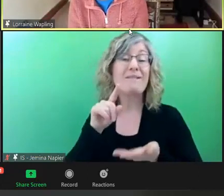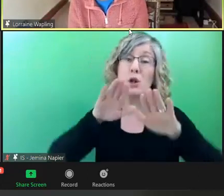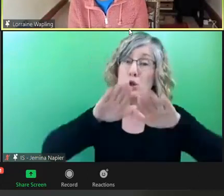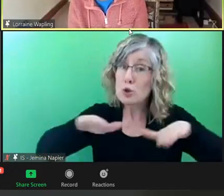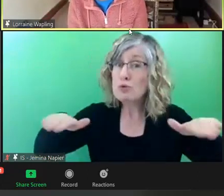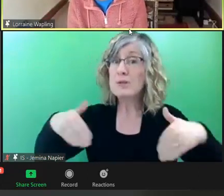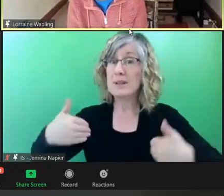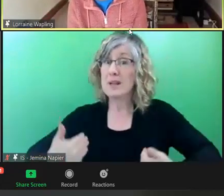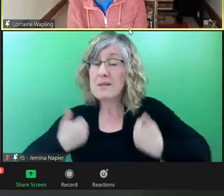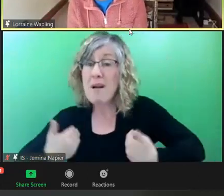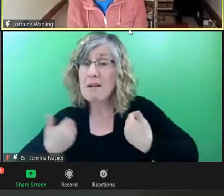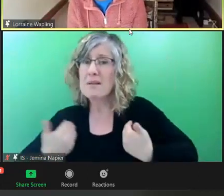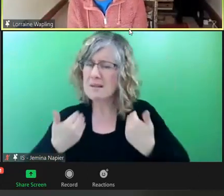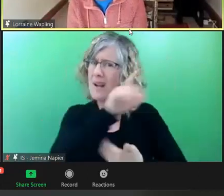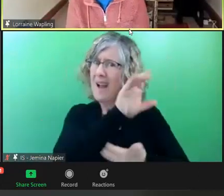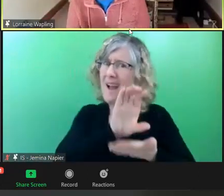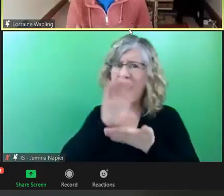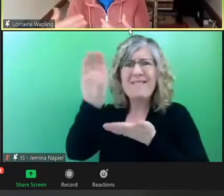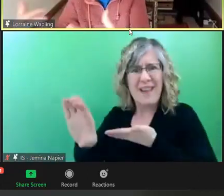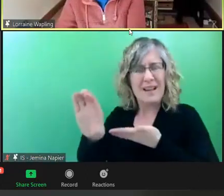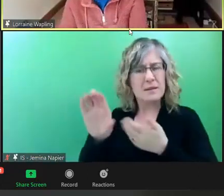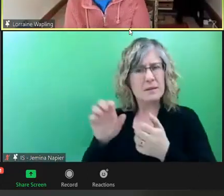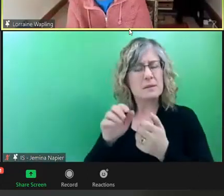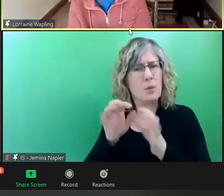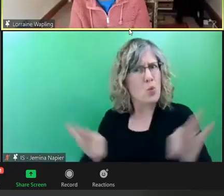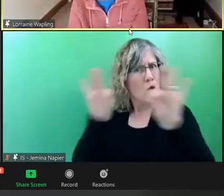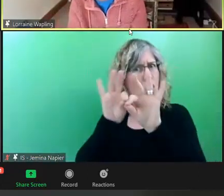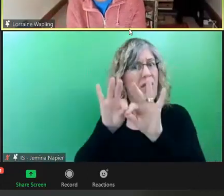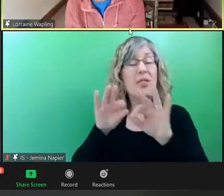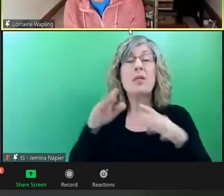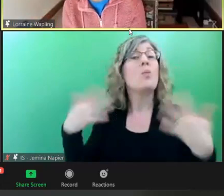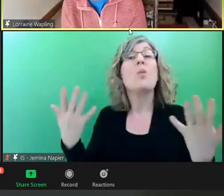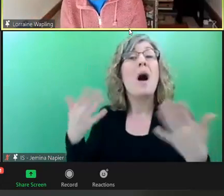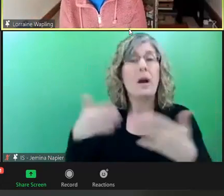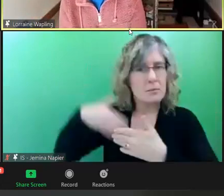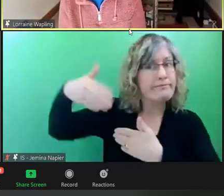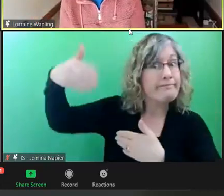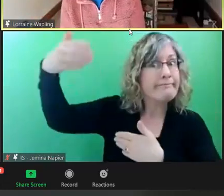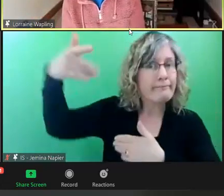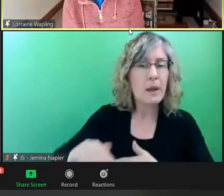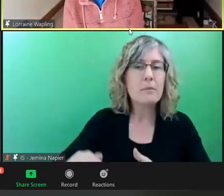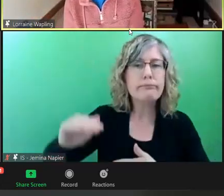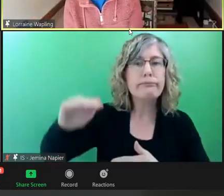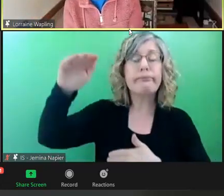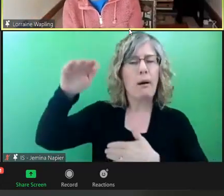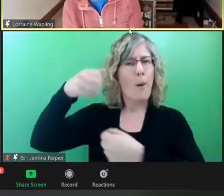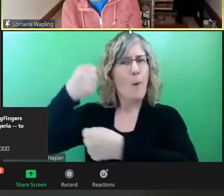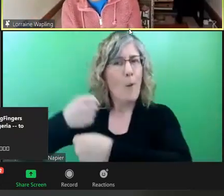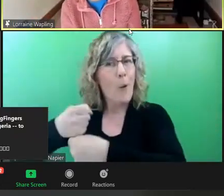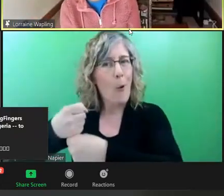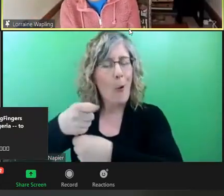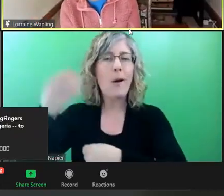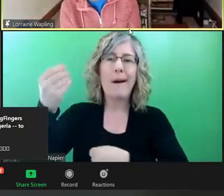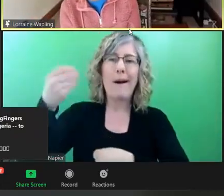and you know, it's going to be worth it because of the payback later on in life. So I think we do need to be putting more pressure